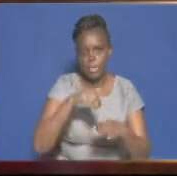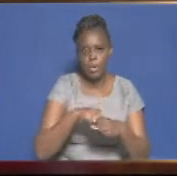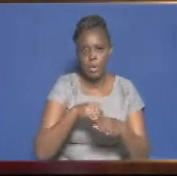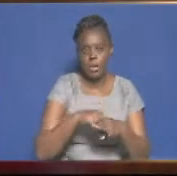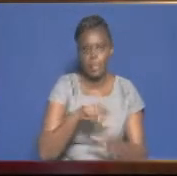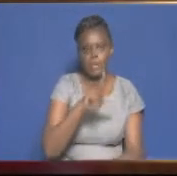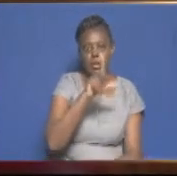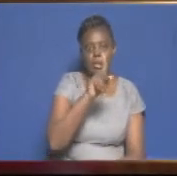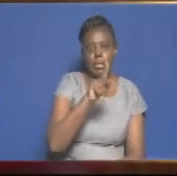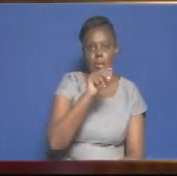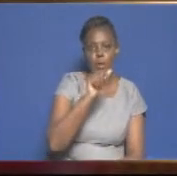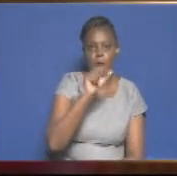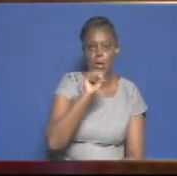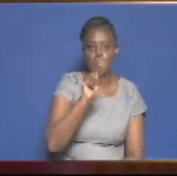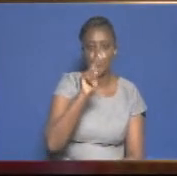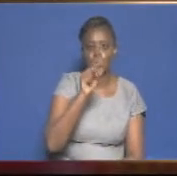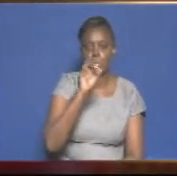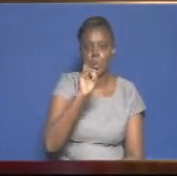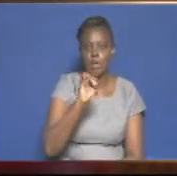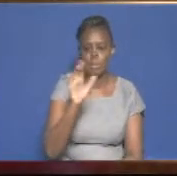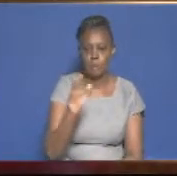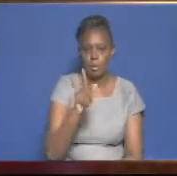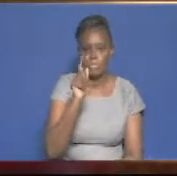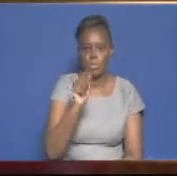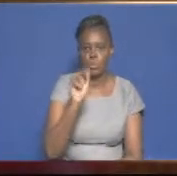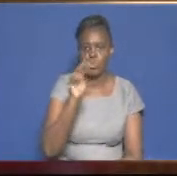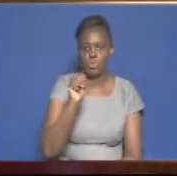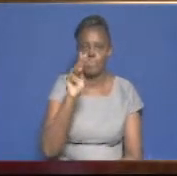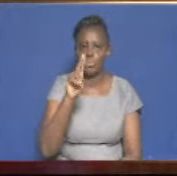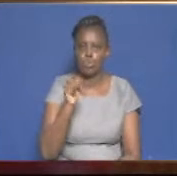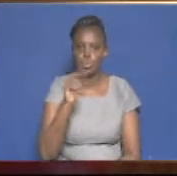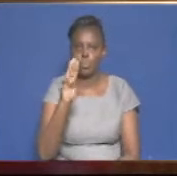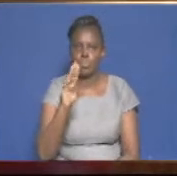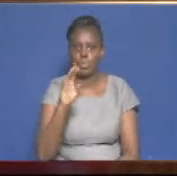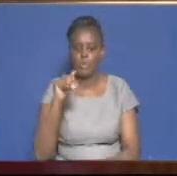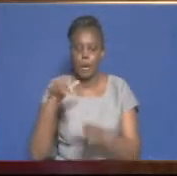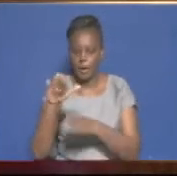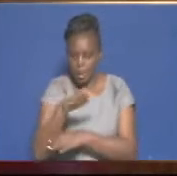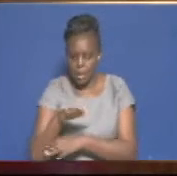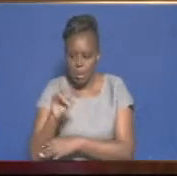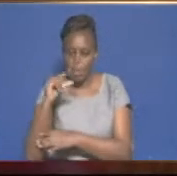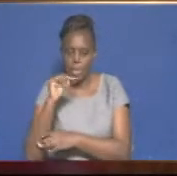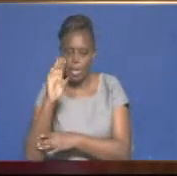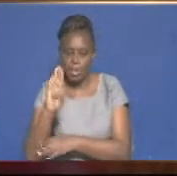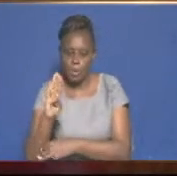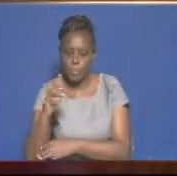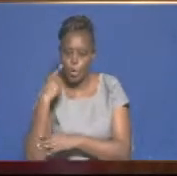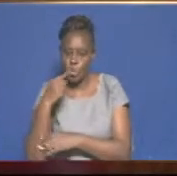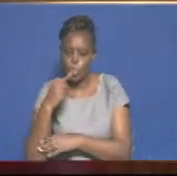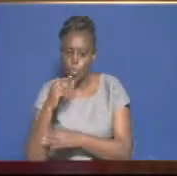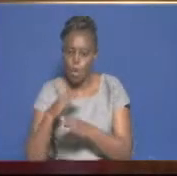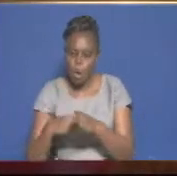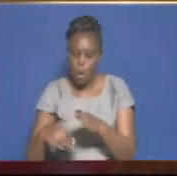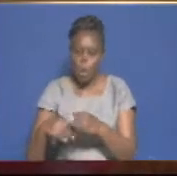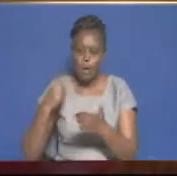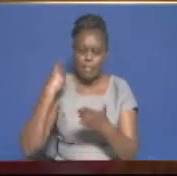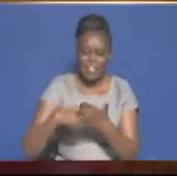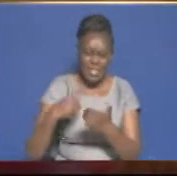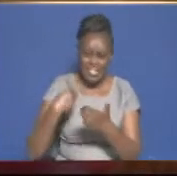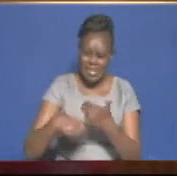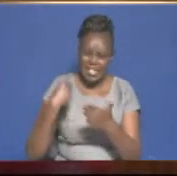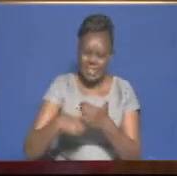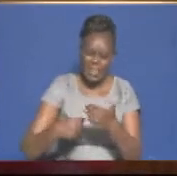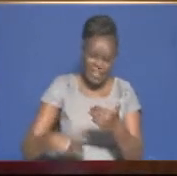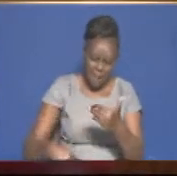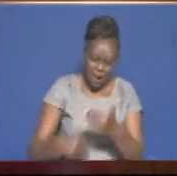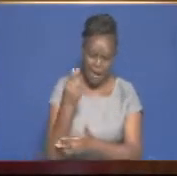Kanoni Tumtumu area of Igembe South sub-county who have been overcharging members of the public for